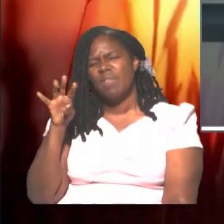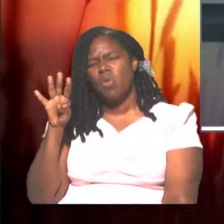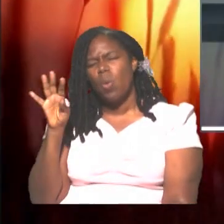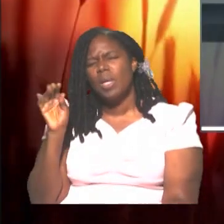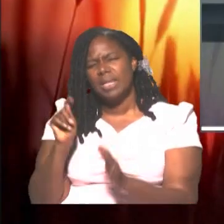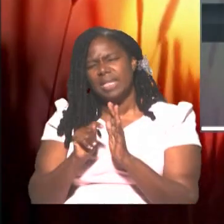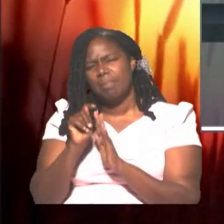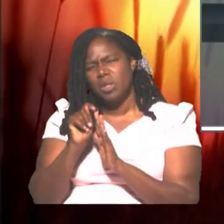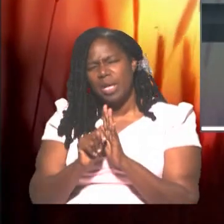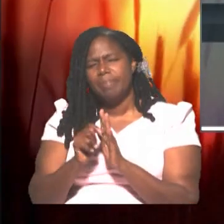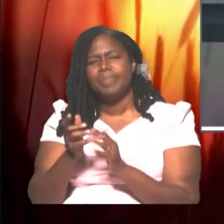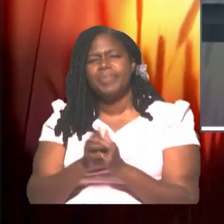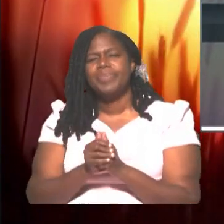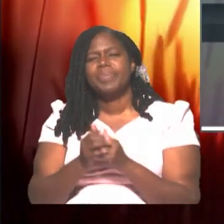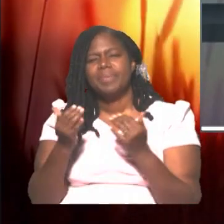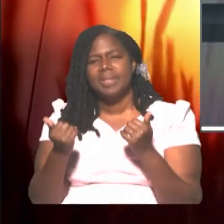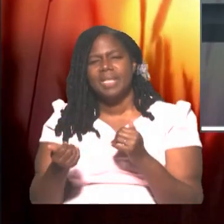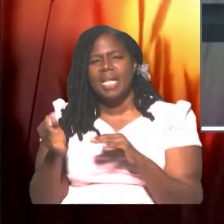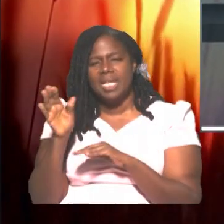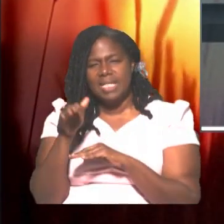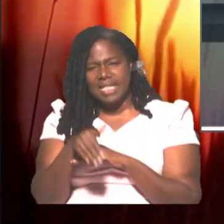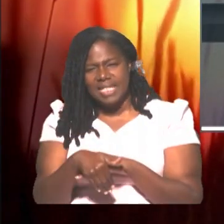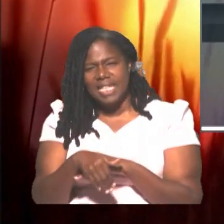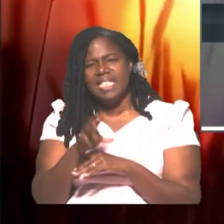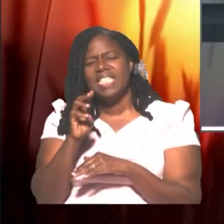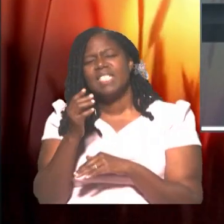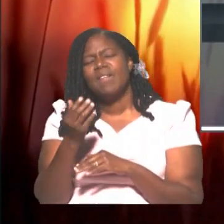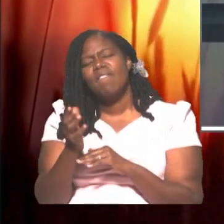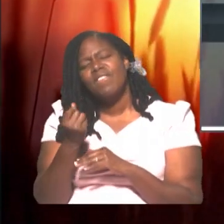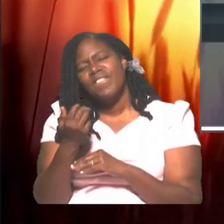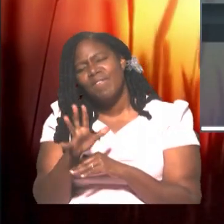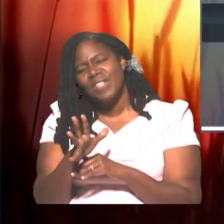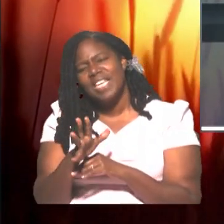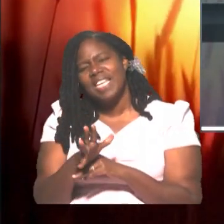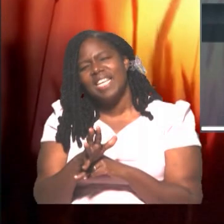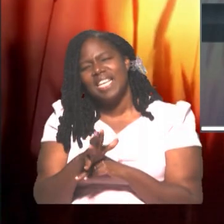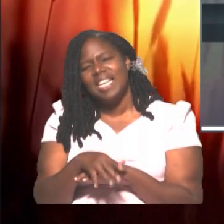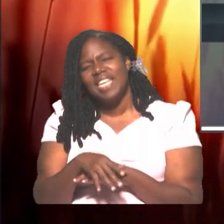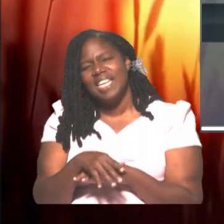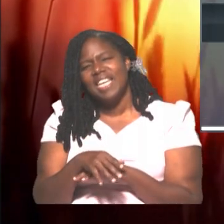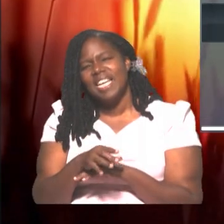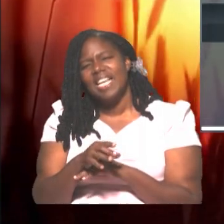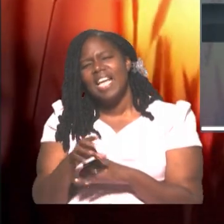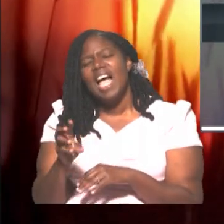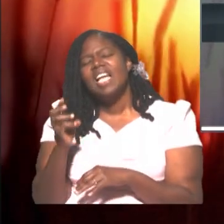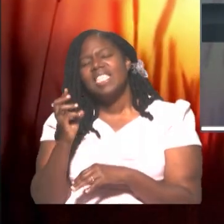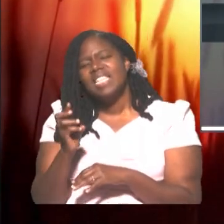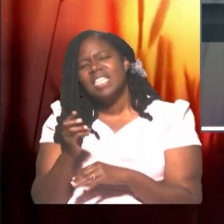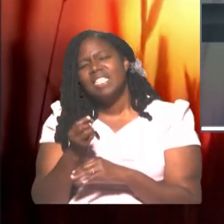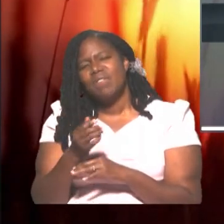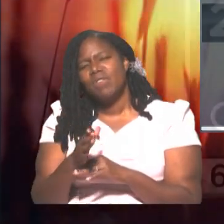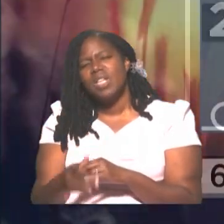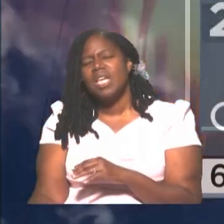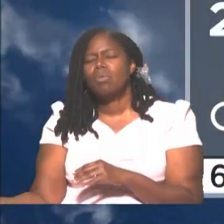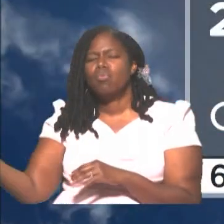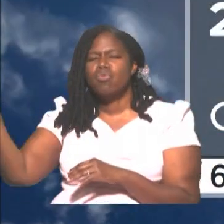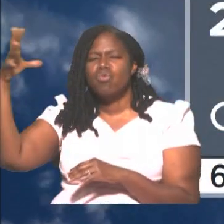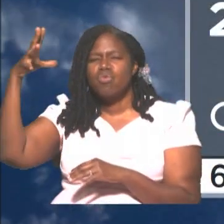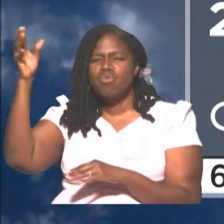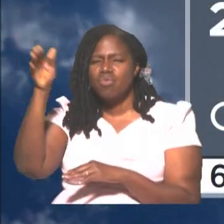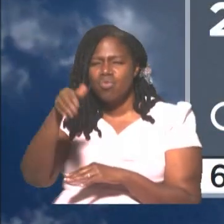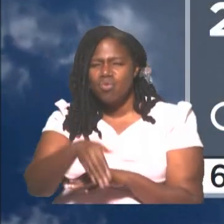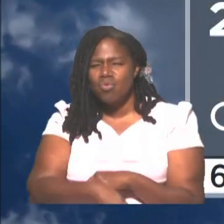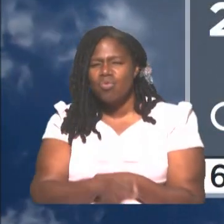once the moon sets, sunrise will be around 6:15 a.m., while sunset will come in at 6:15 p.m. Looking ahead